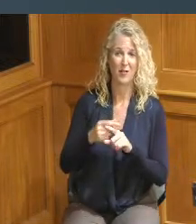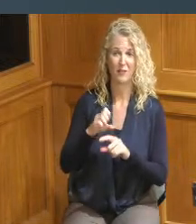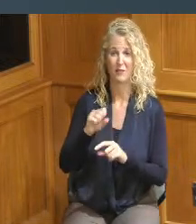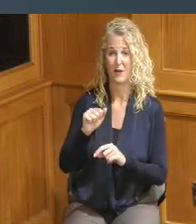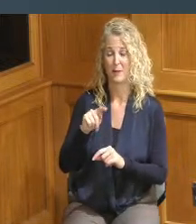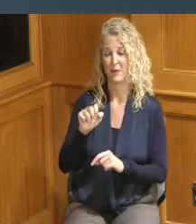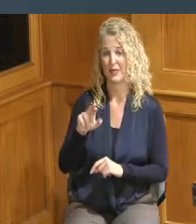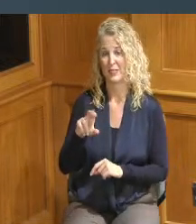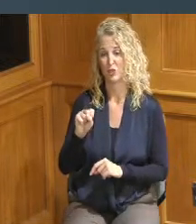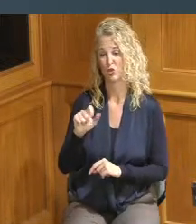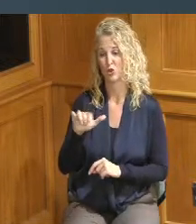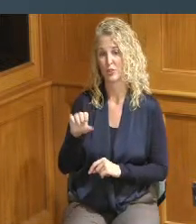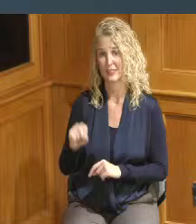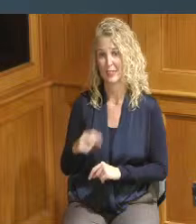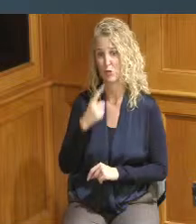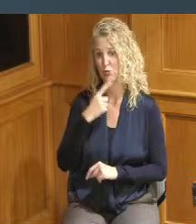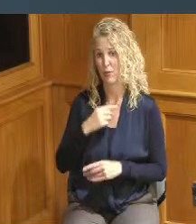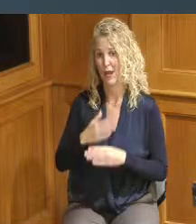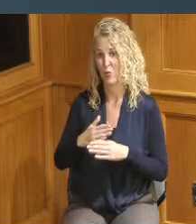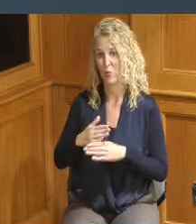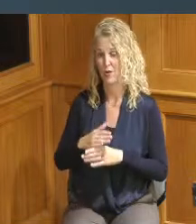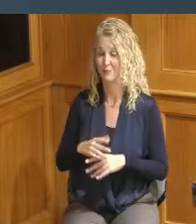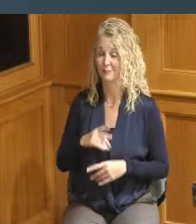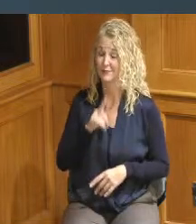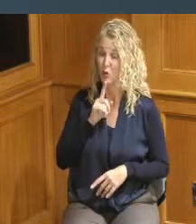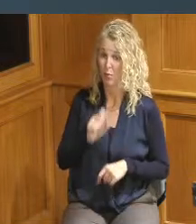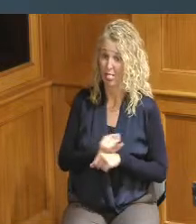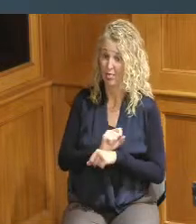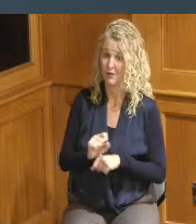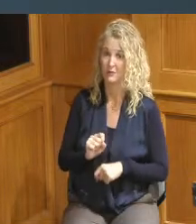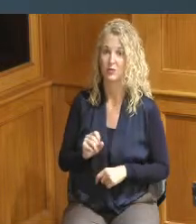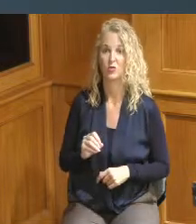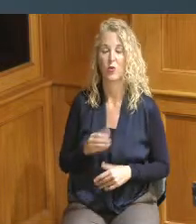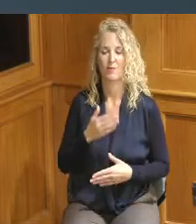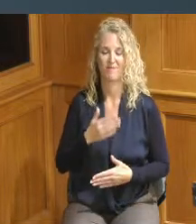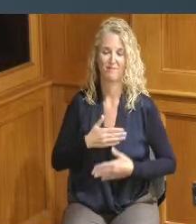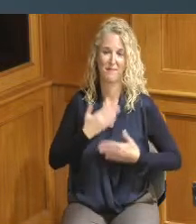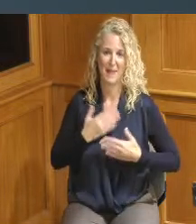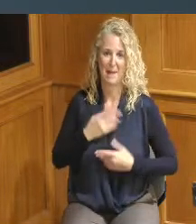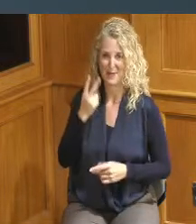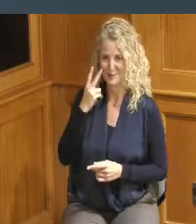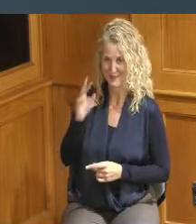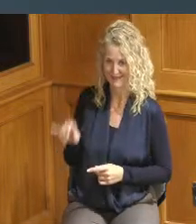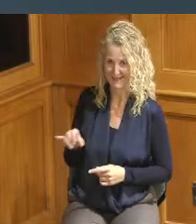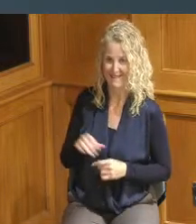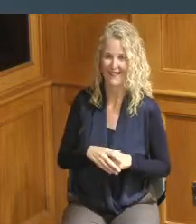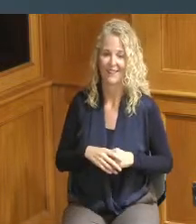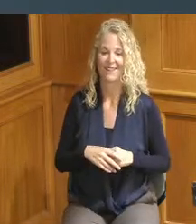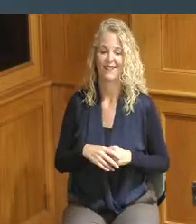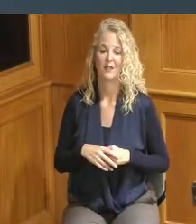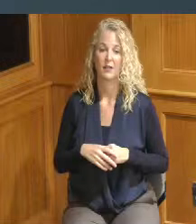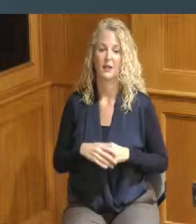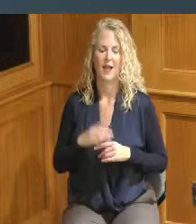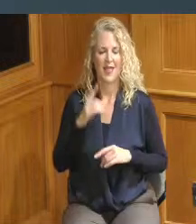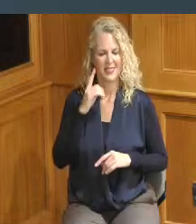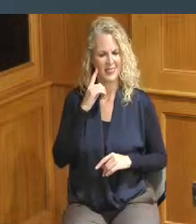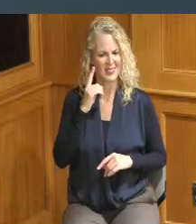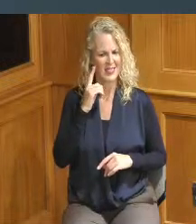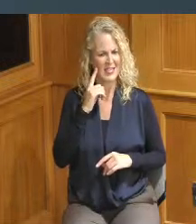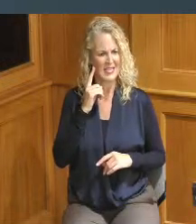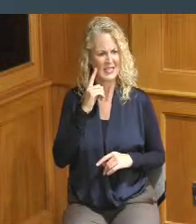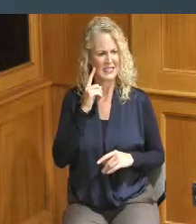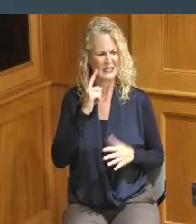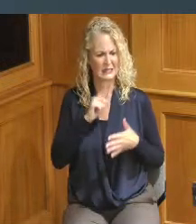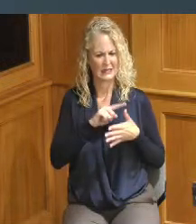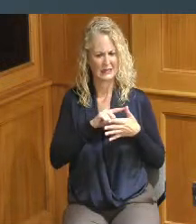Redwood does is it's the real deal. So I was happy to be a part of that. I think that is,